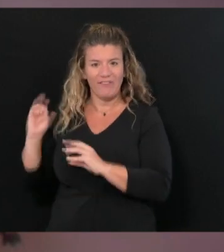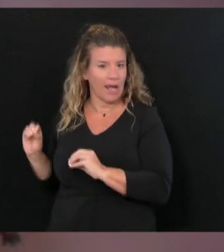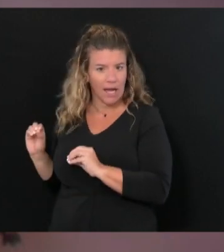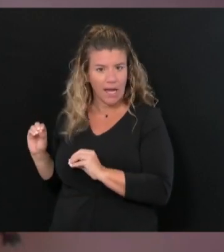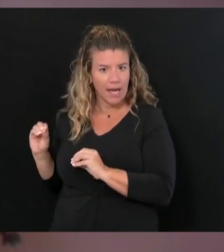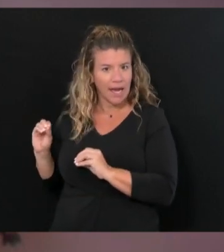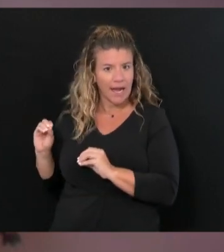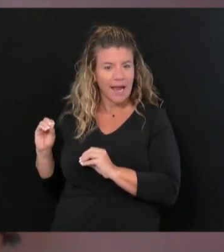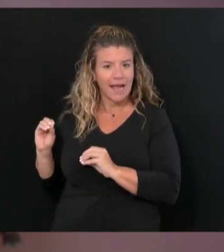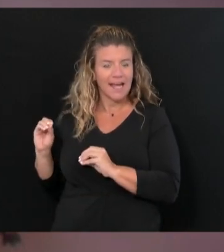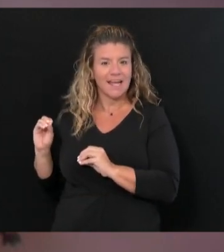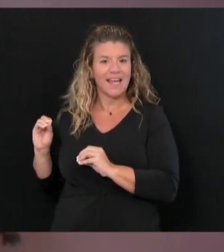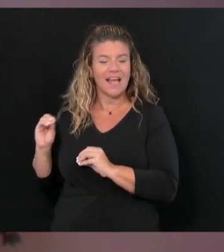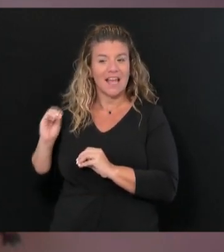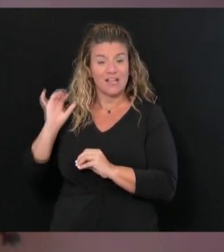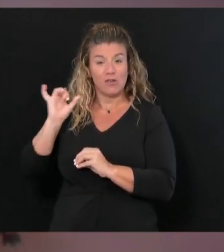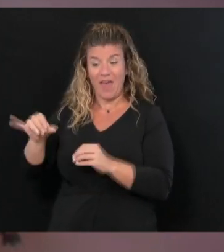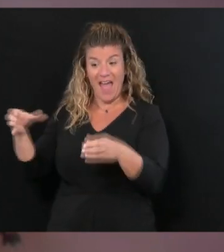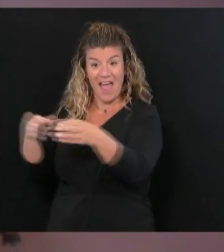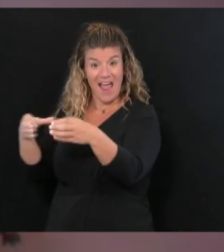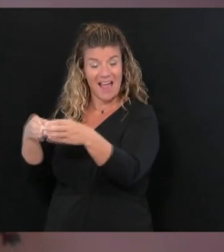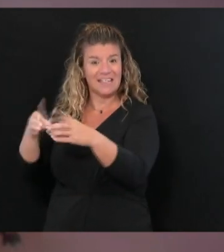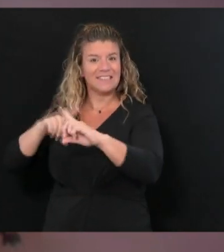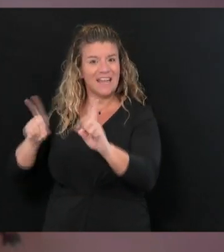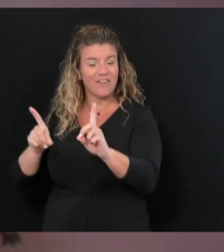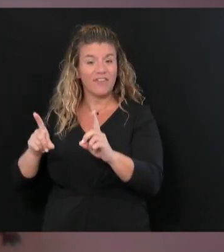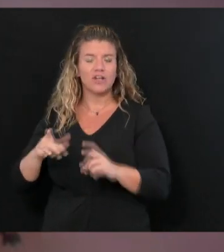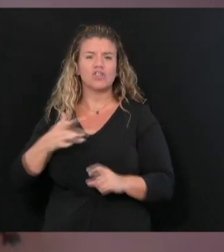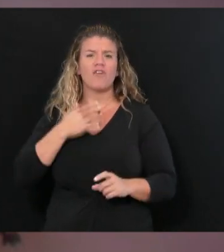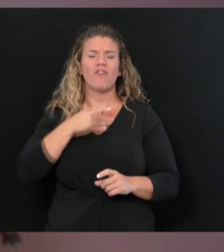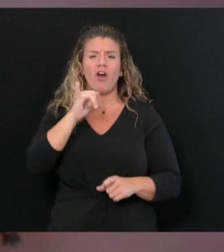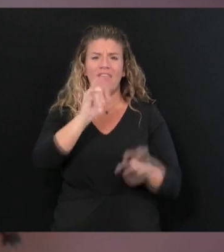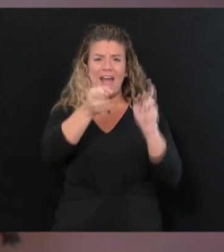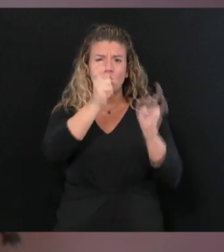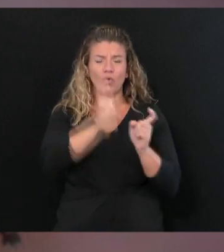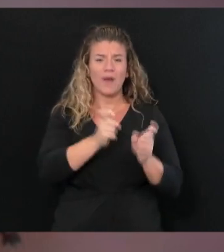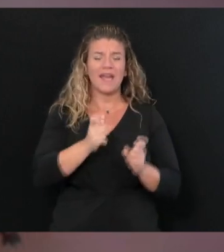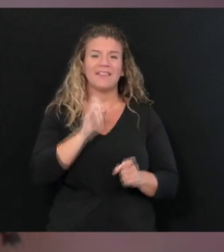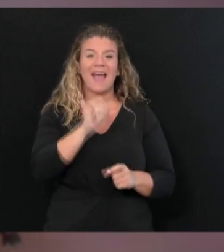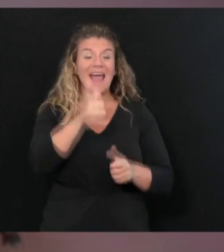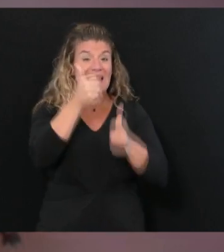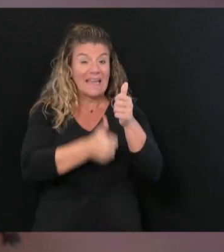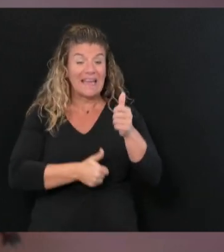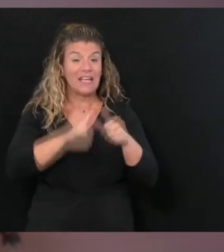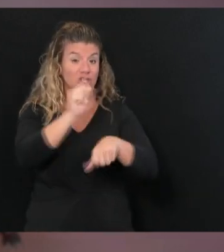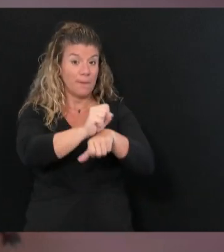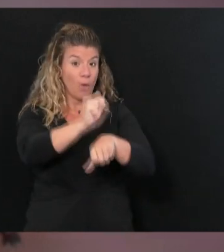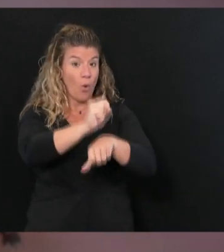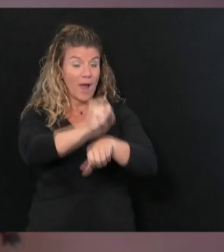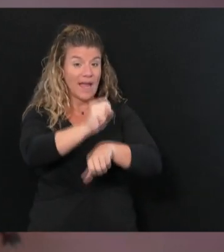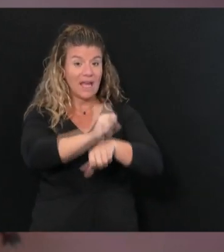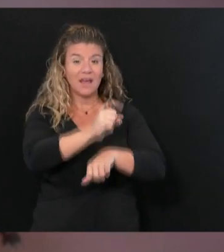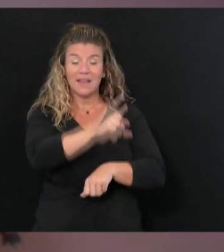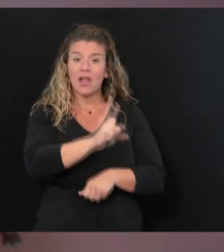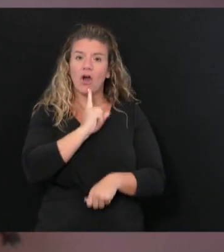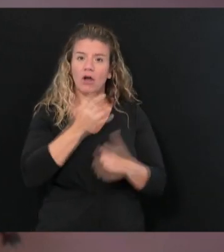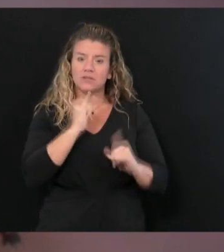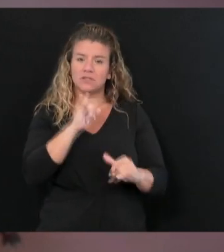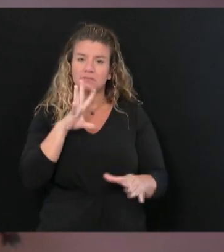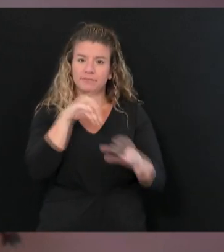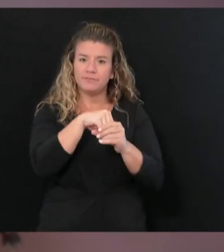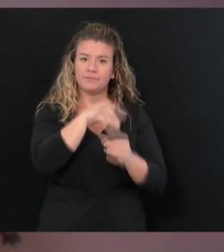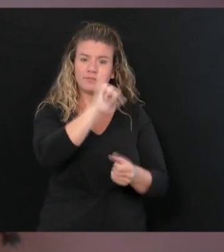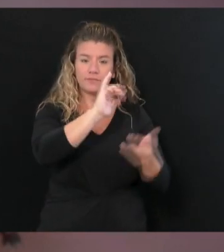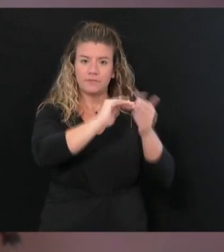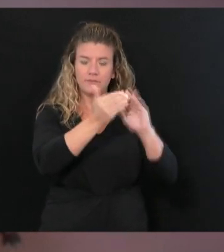spread. But I think that tweak to make each employee just a community member in these congregate